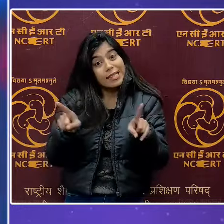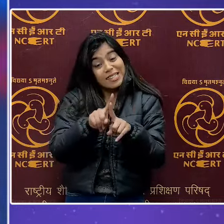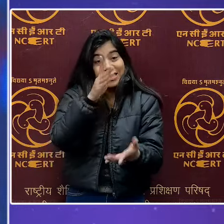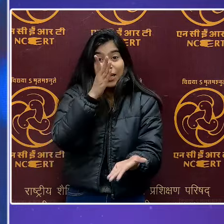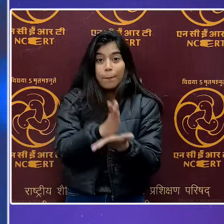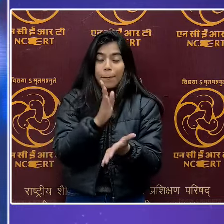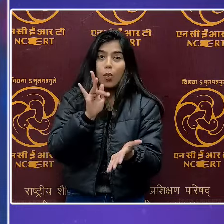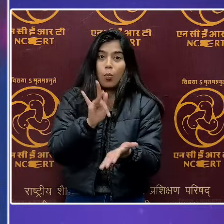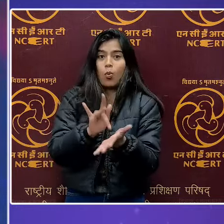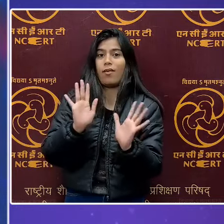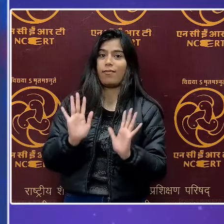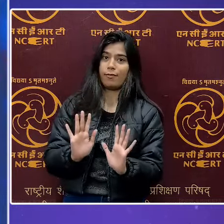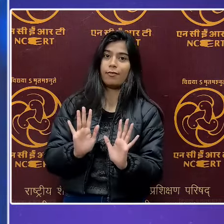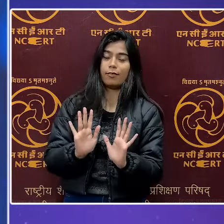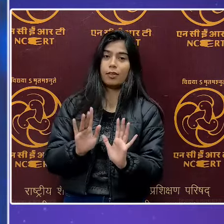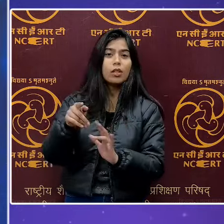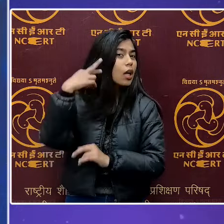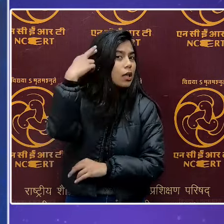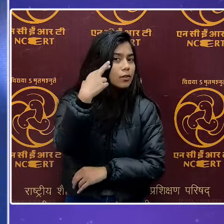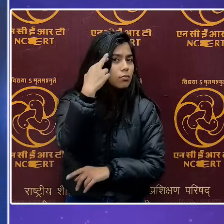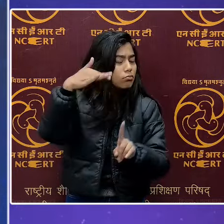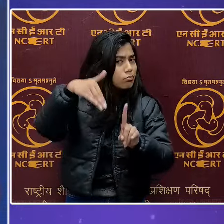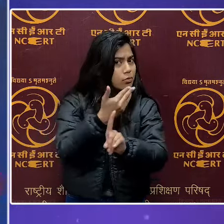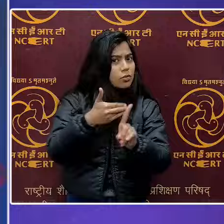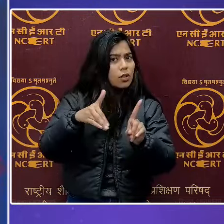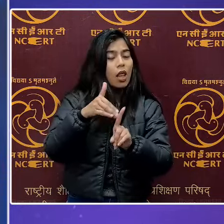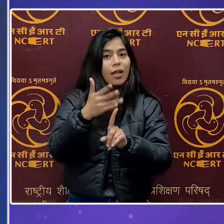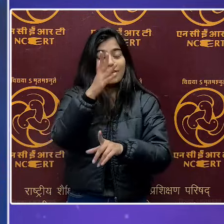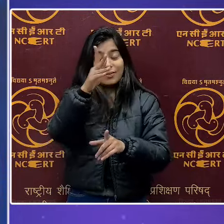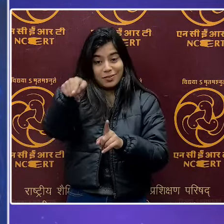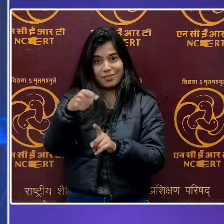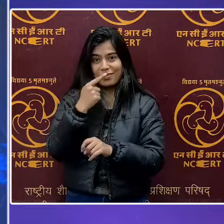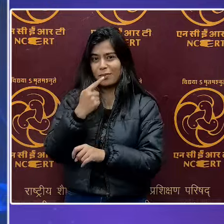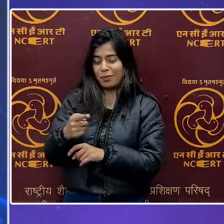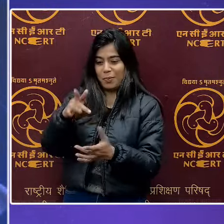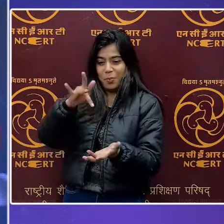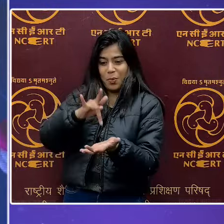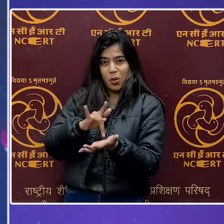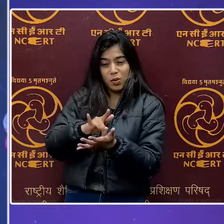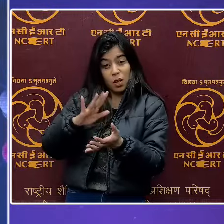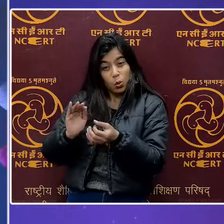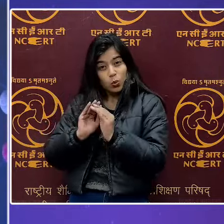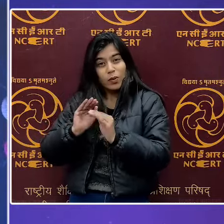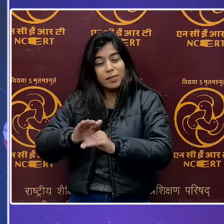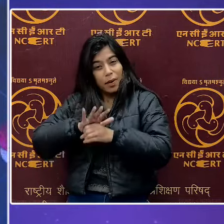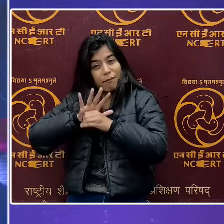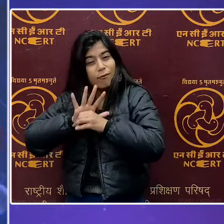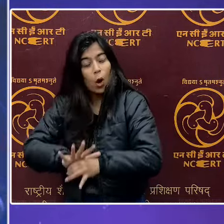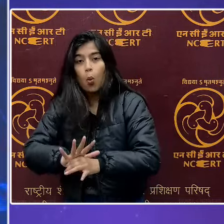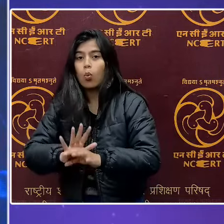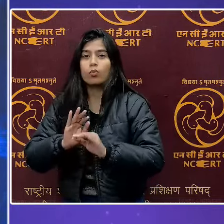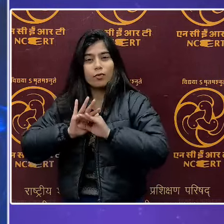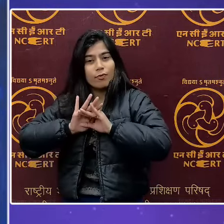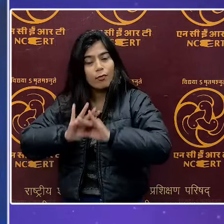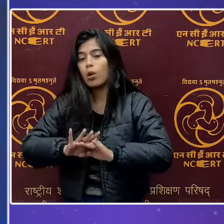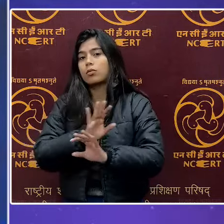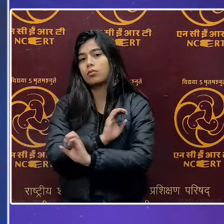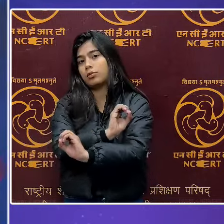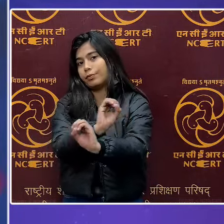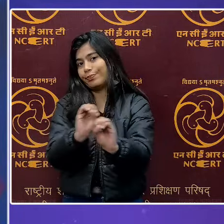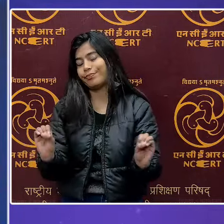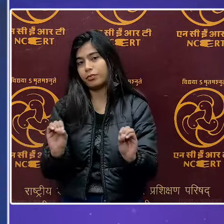position. Okay. That is because that was the position where there was no force acting on it. So,